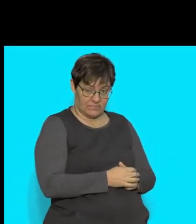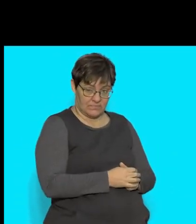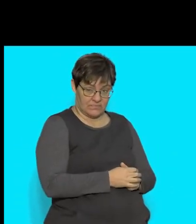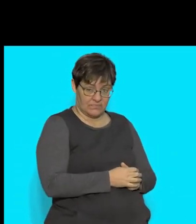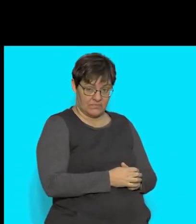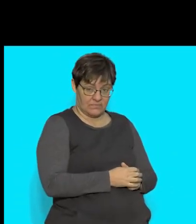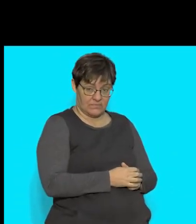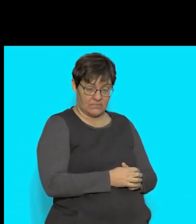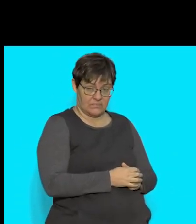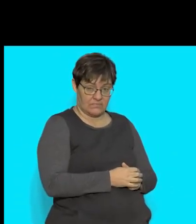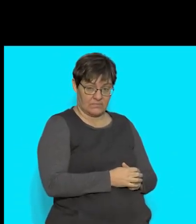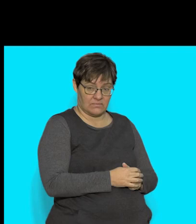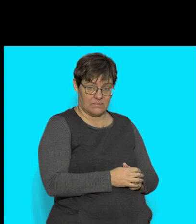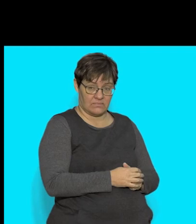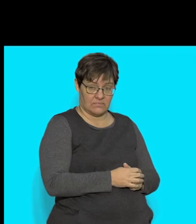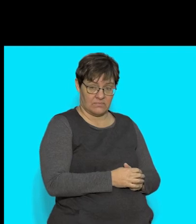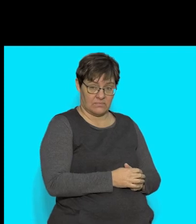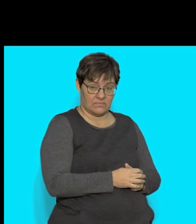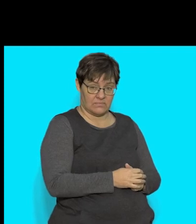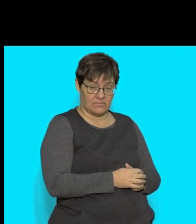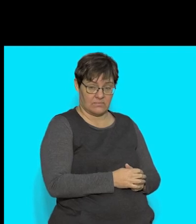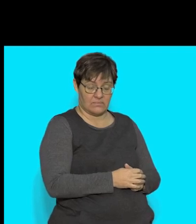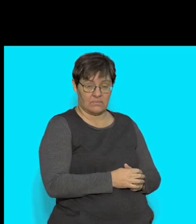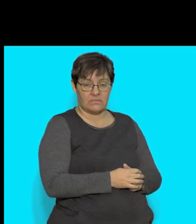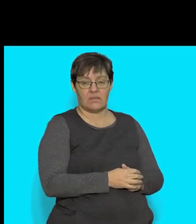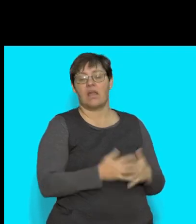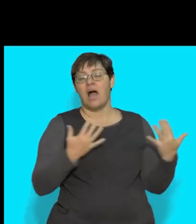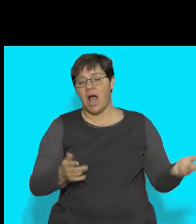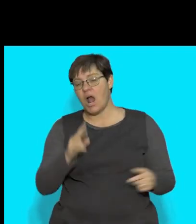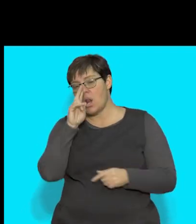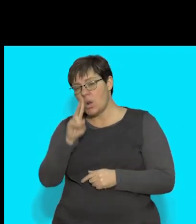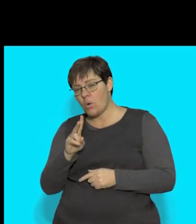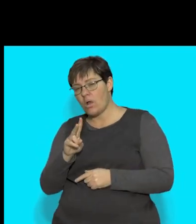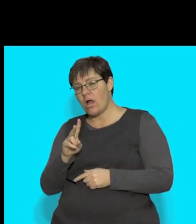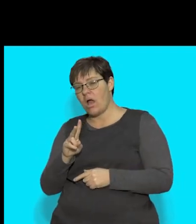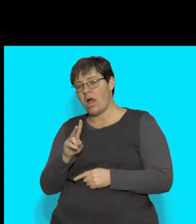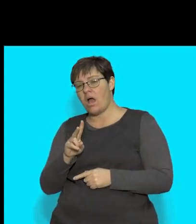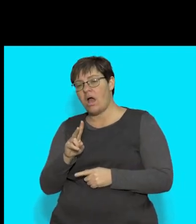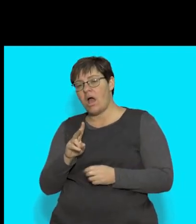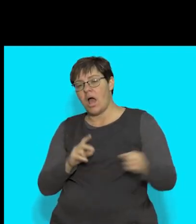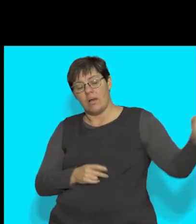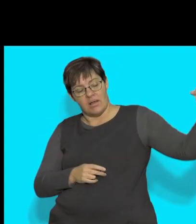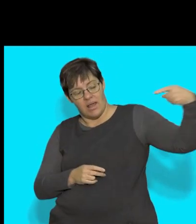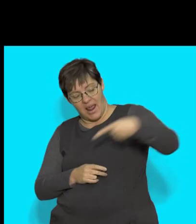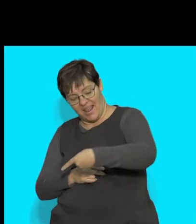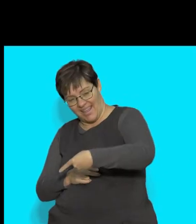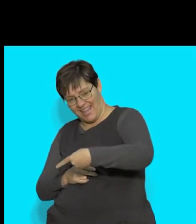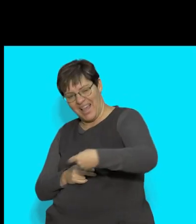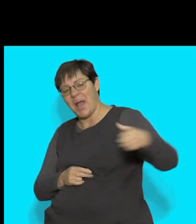I'm not going to write that. I'm just going to write out as far as that. And look at the arrow. What did tubular